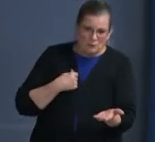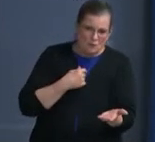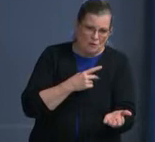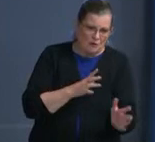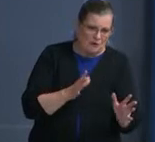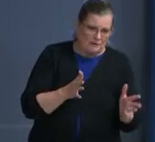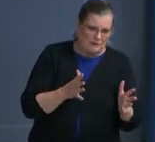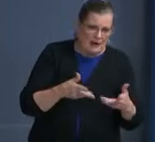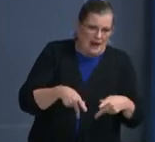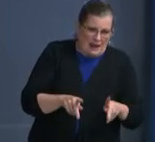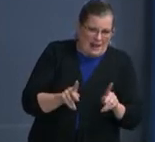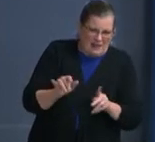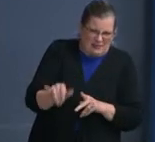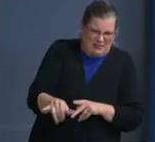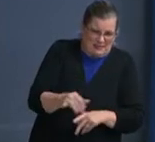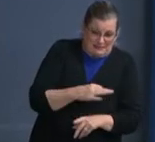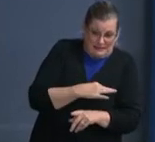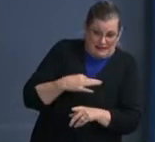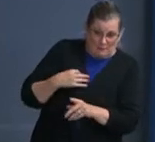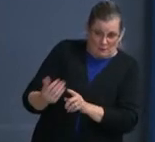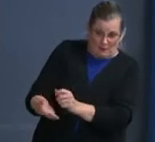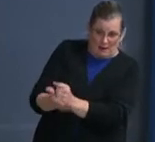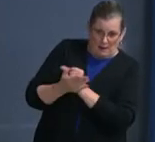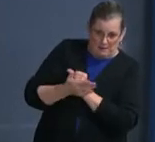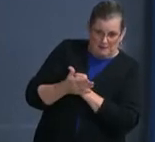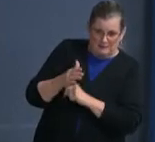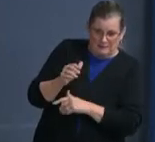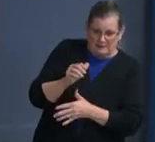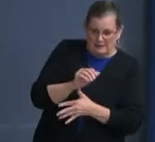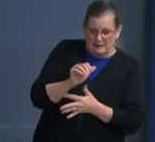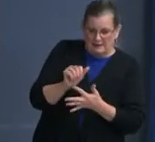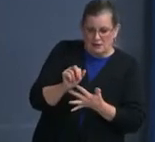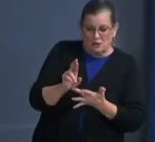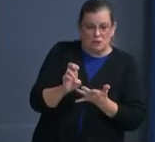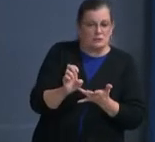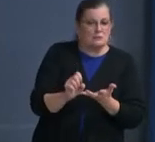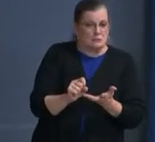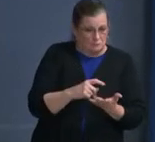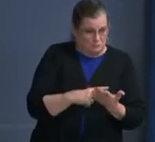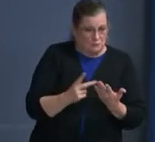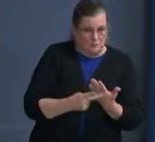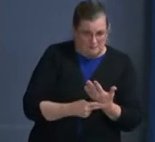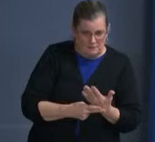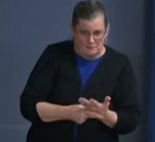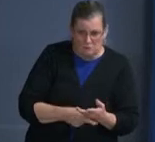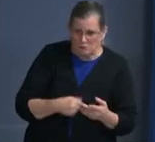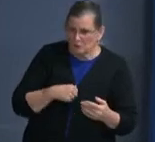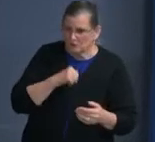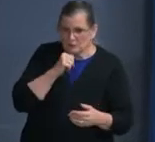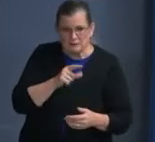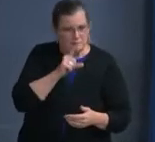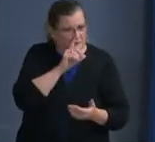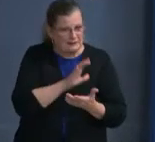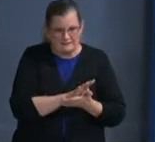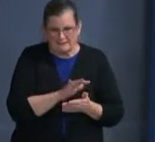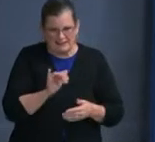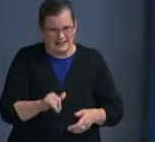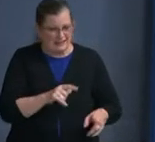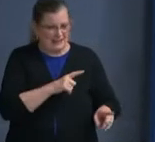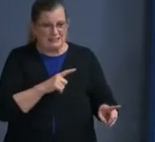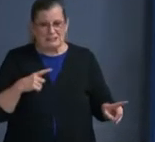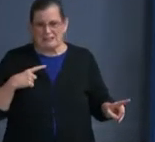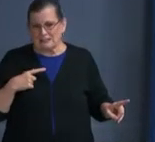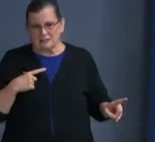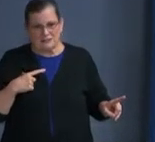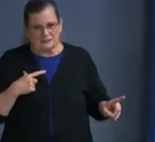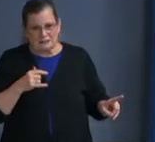staff to help us with our care classrooms. We do not believe that the legislation that